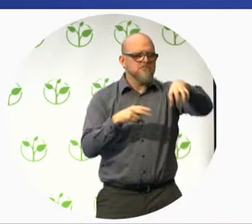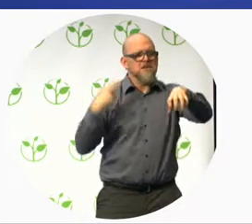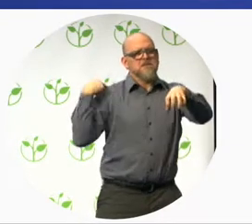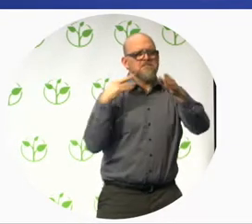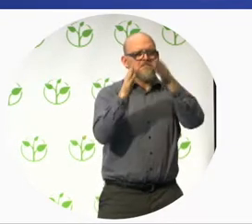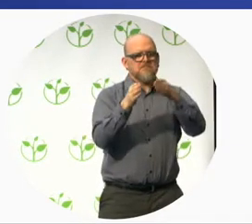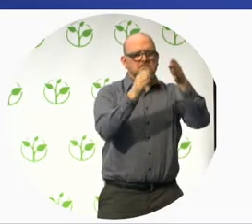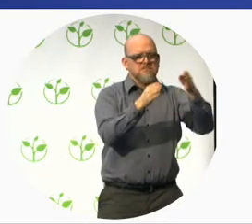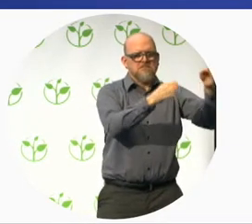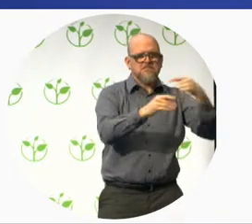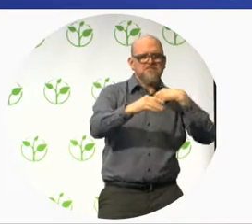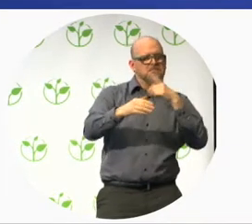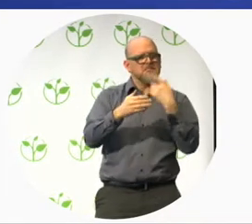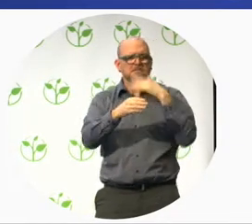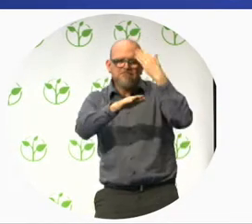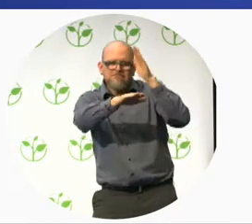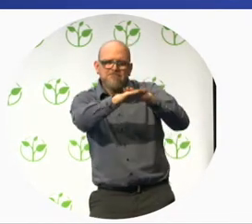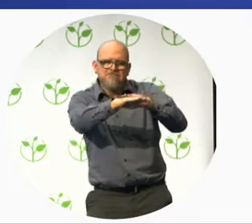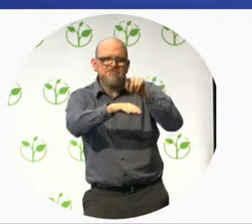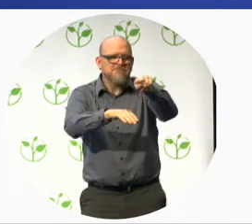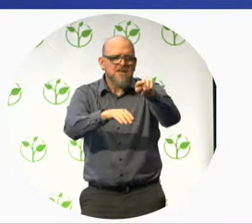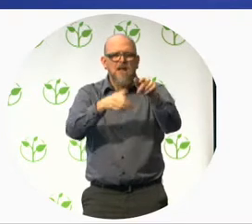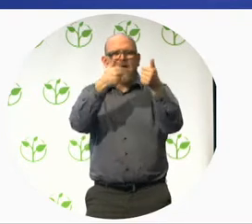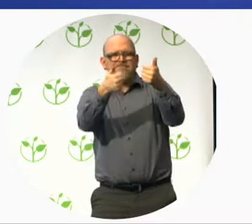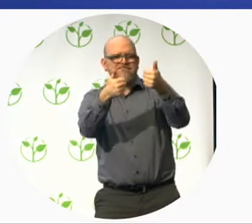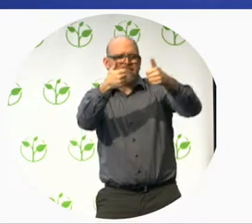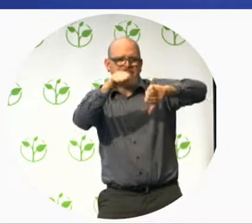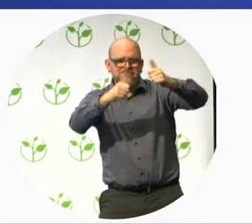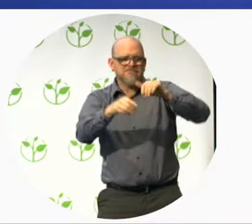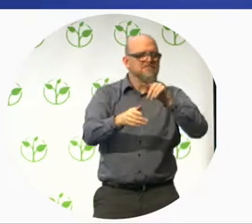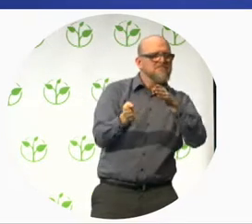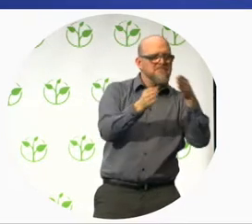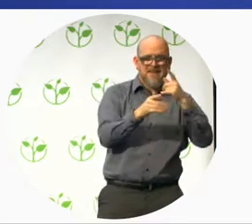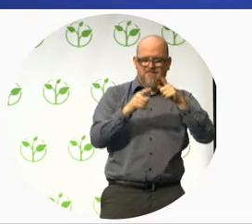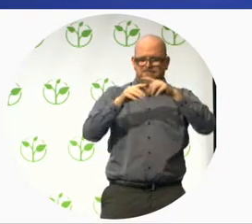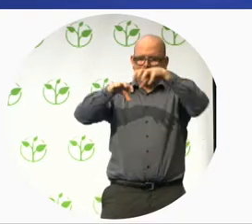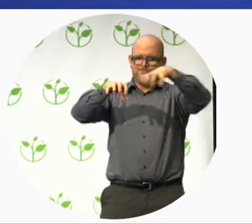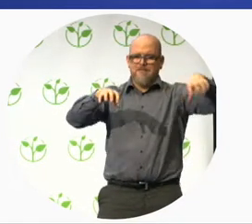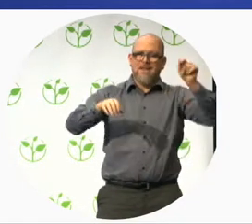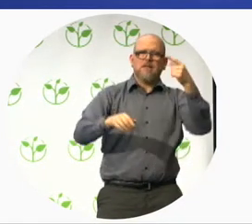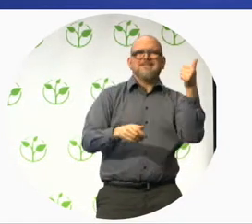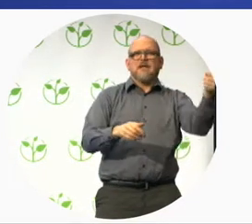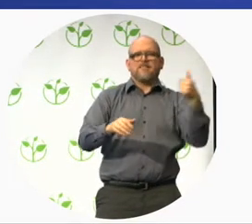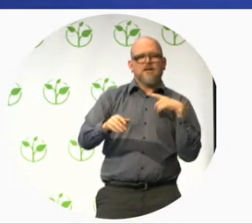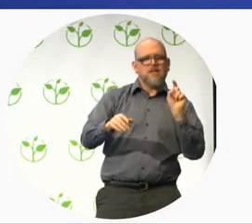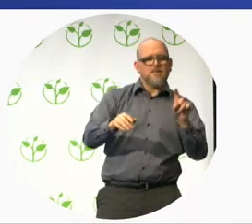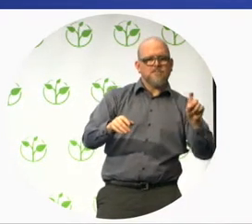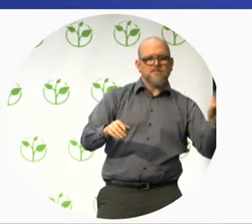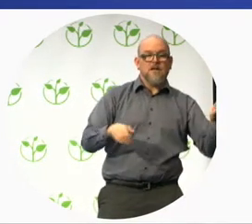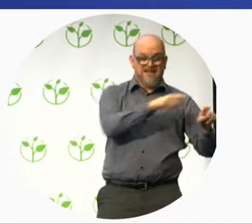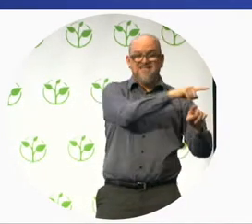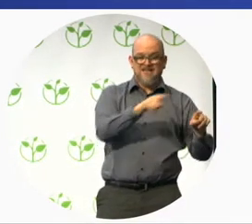that we receive from our customers. Of all the initiatives in my portfolio